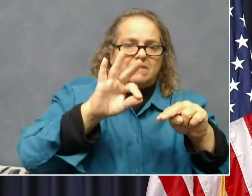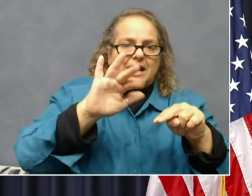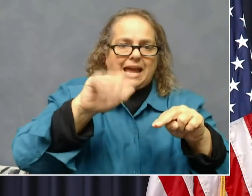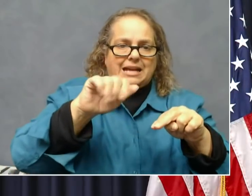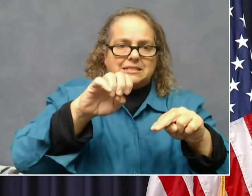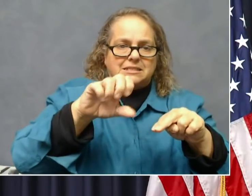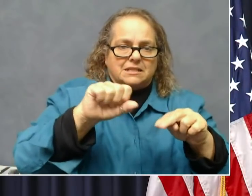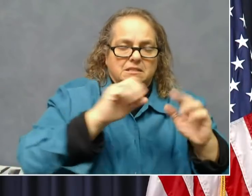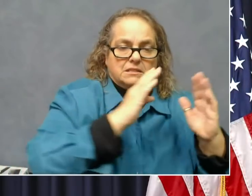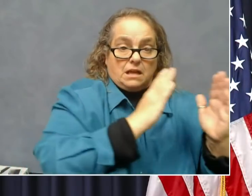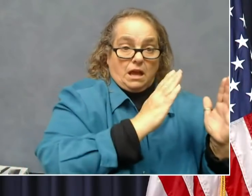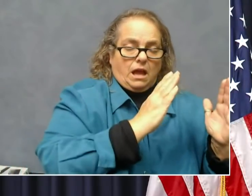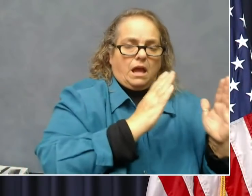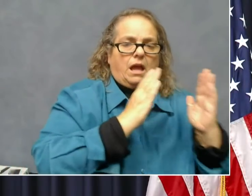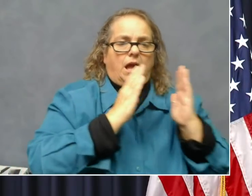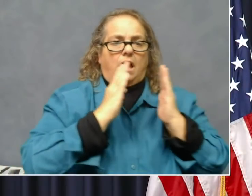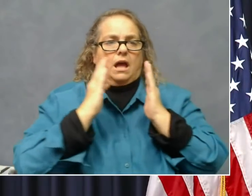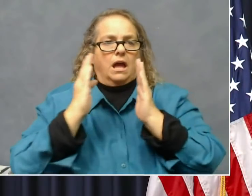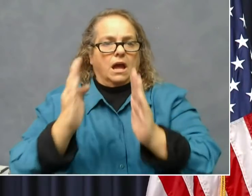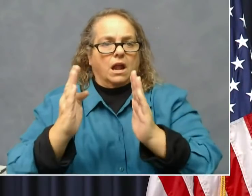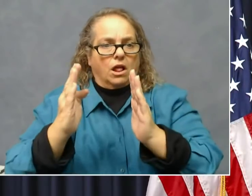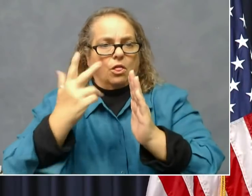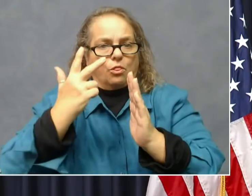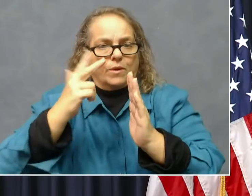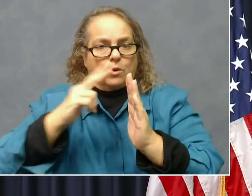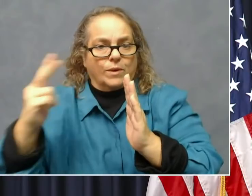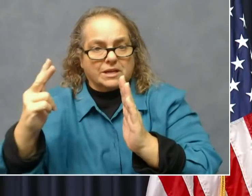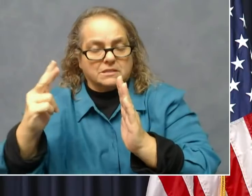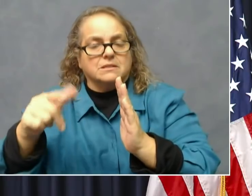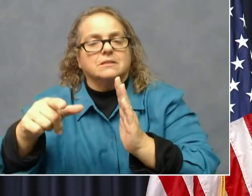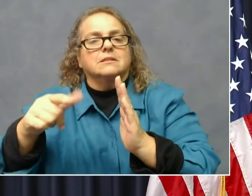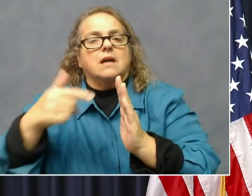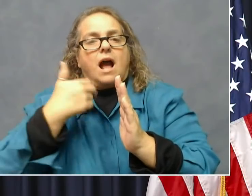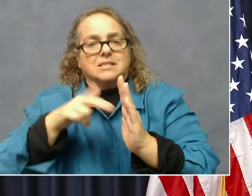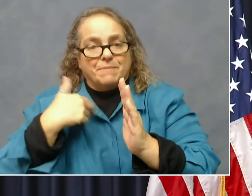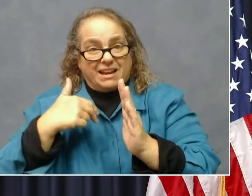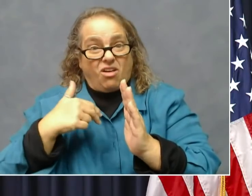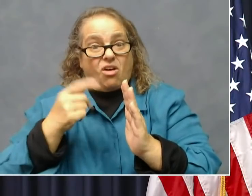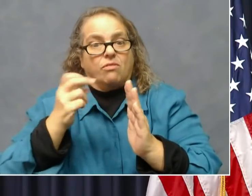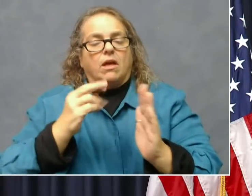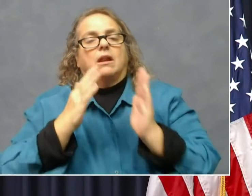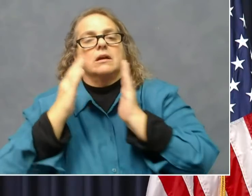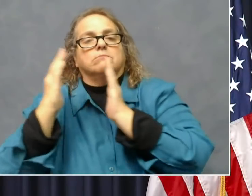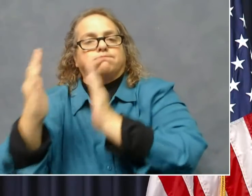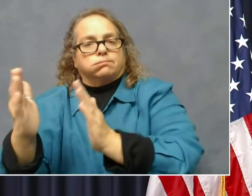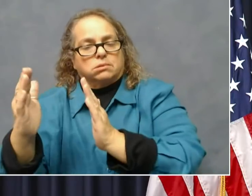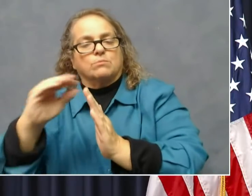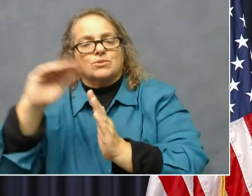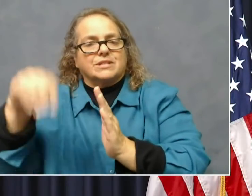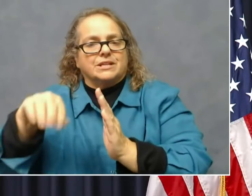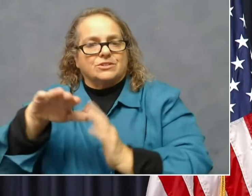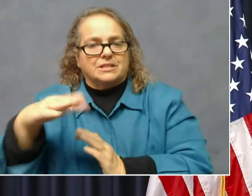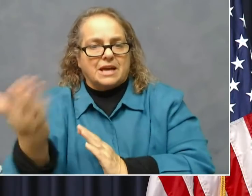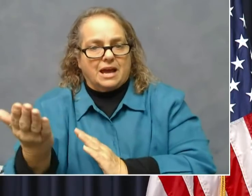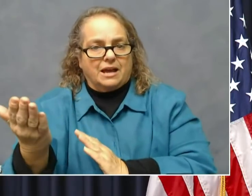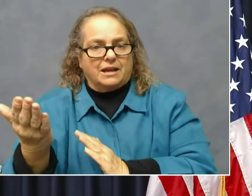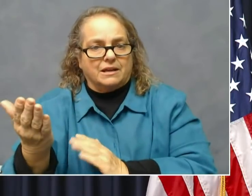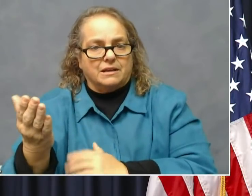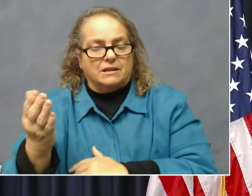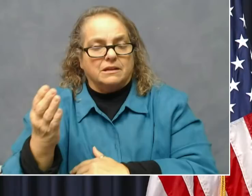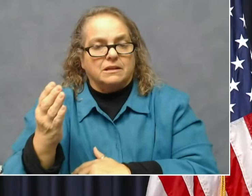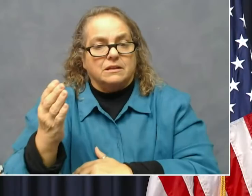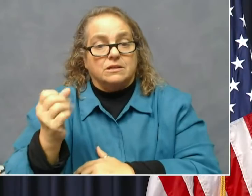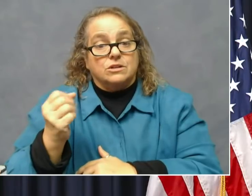infected, a percentage of those will be hospitalized, and a percentage of those will die. So the more people who get infected, the more